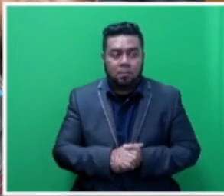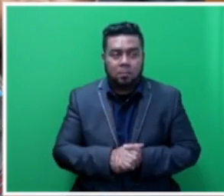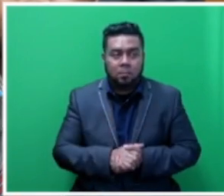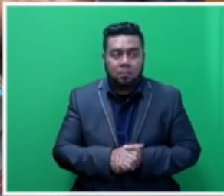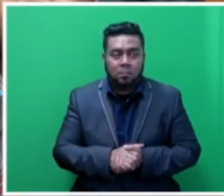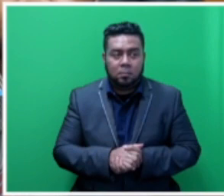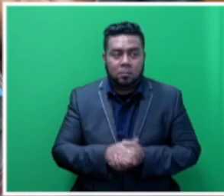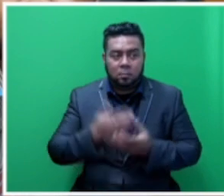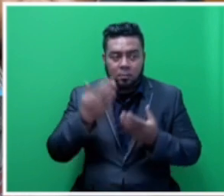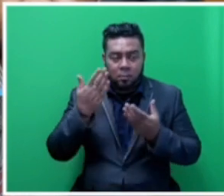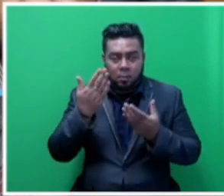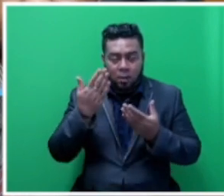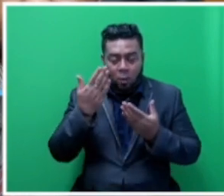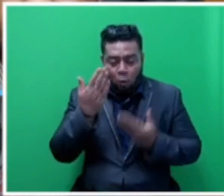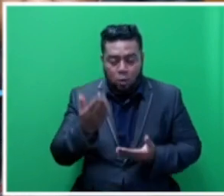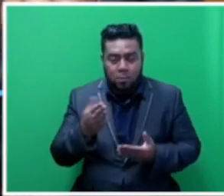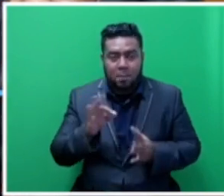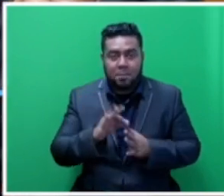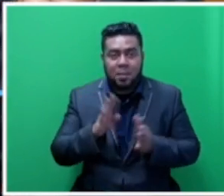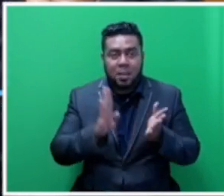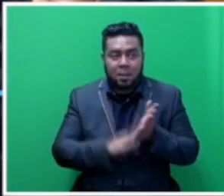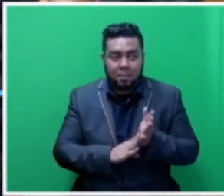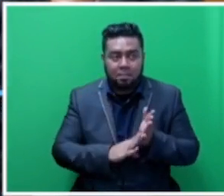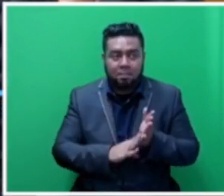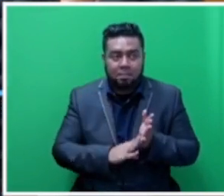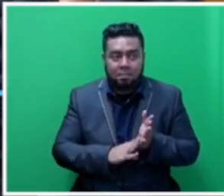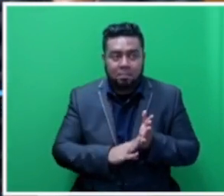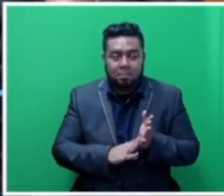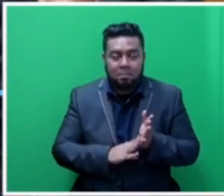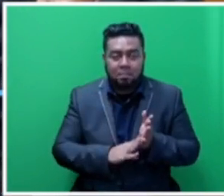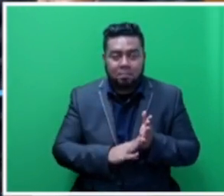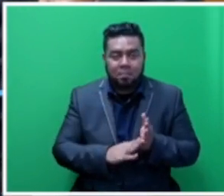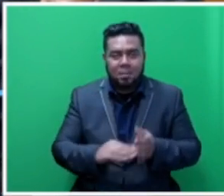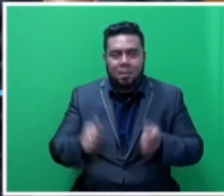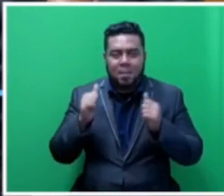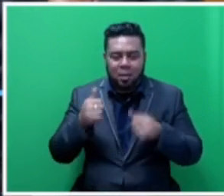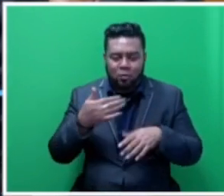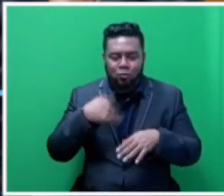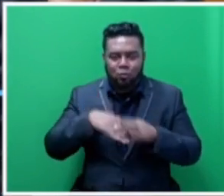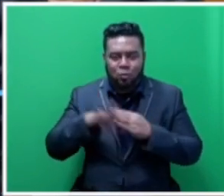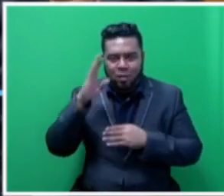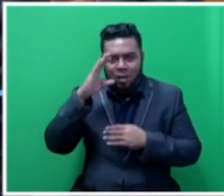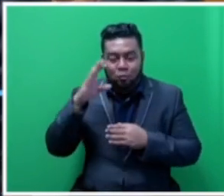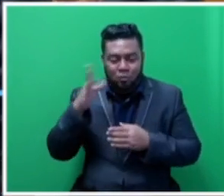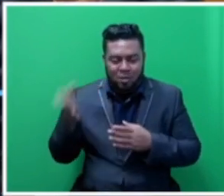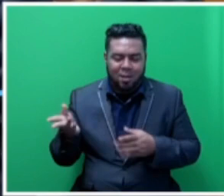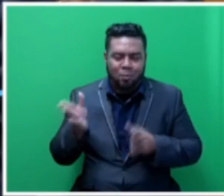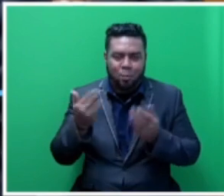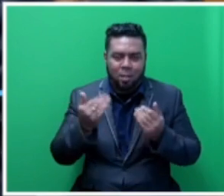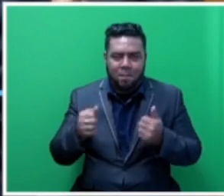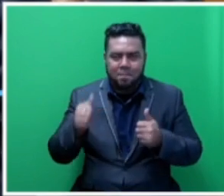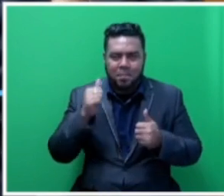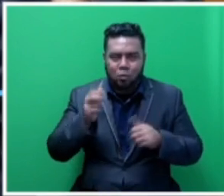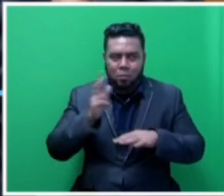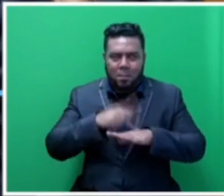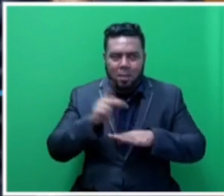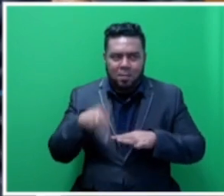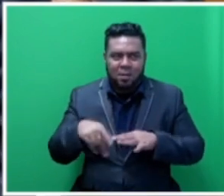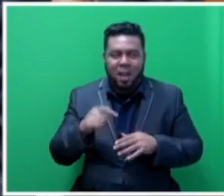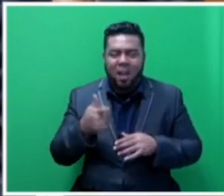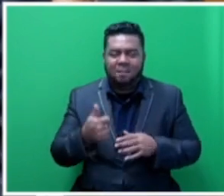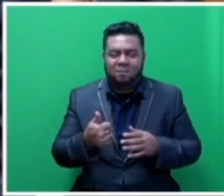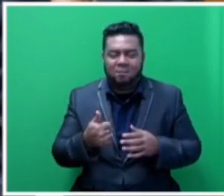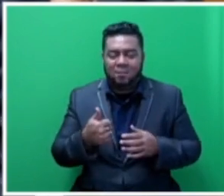our Honourable Prime Minister back into the country, particularly in this august house, after a